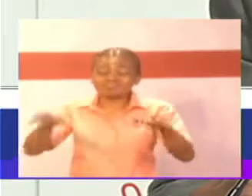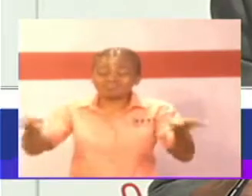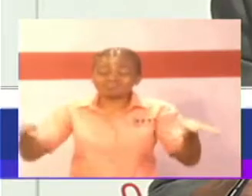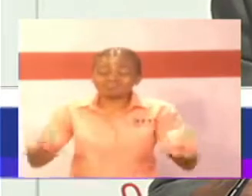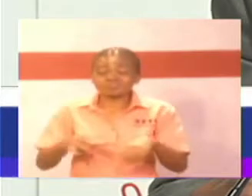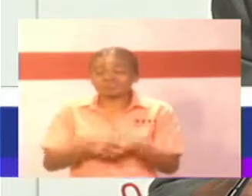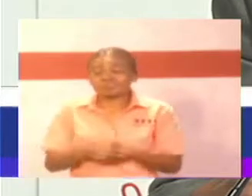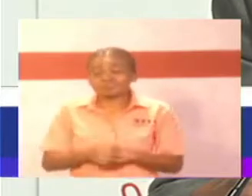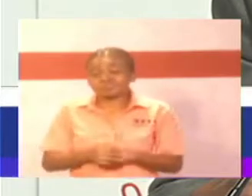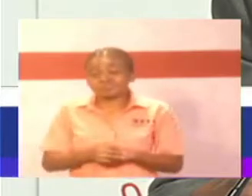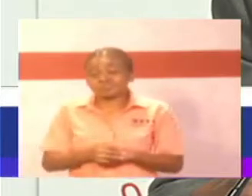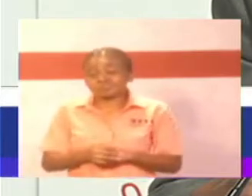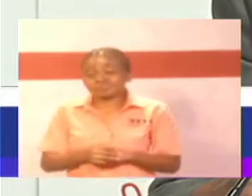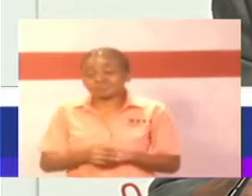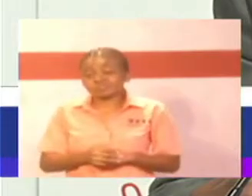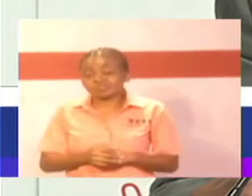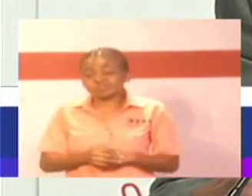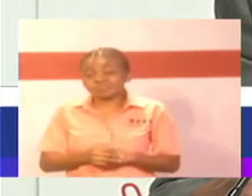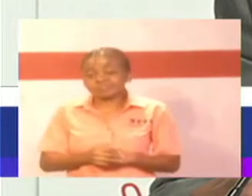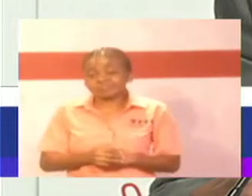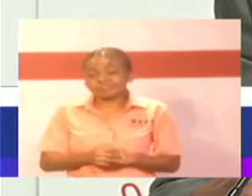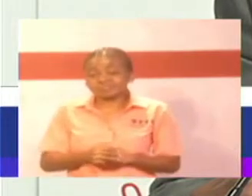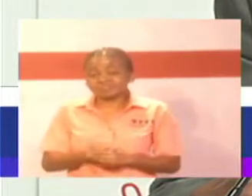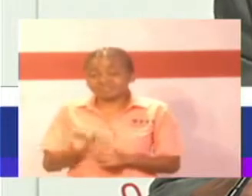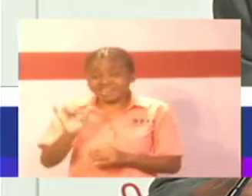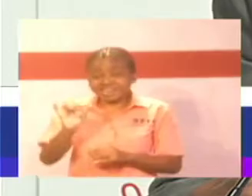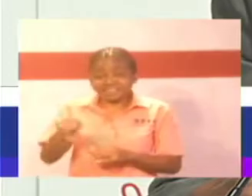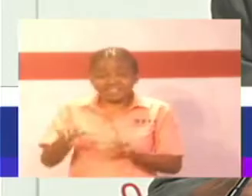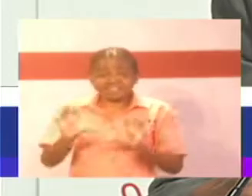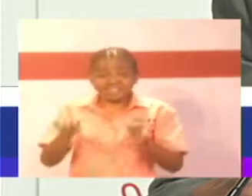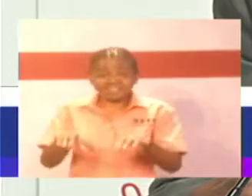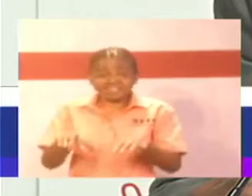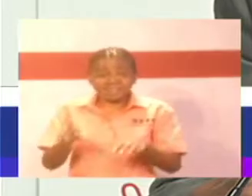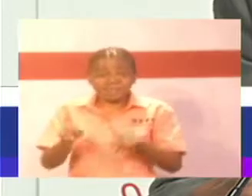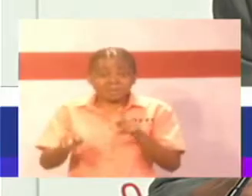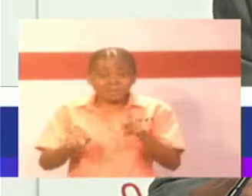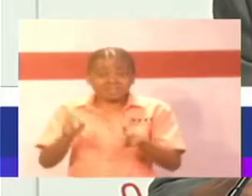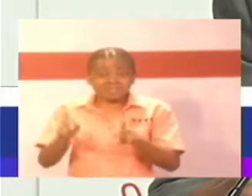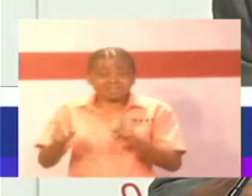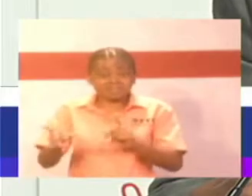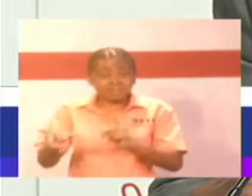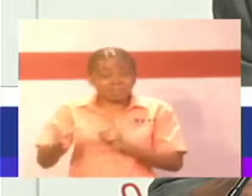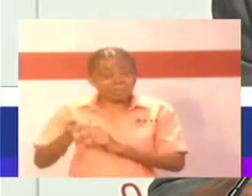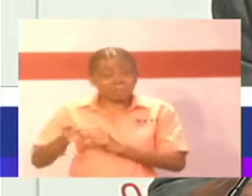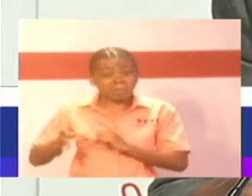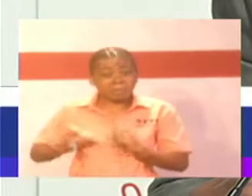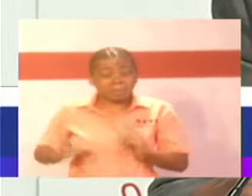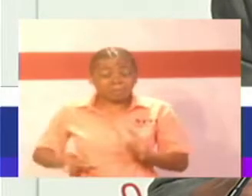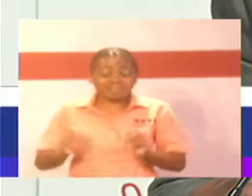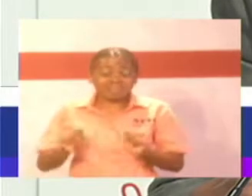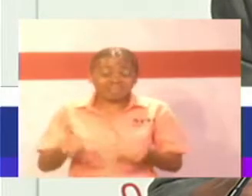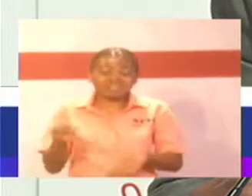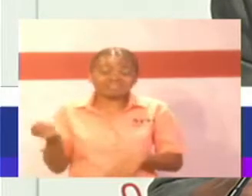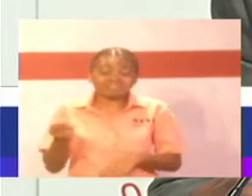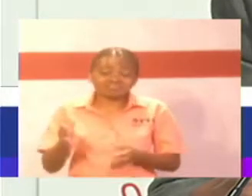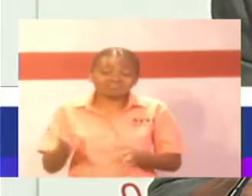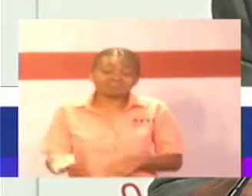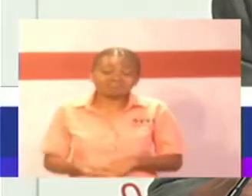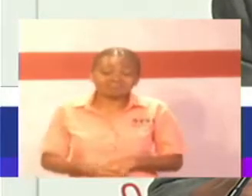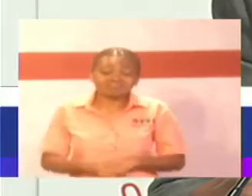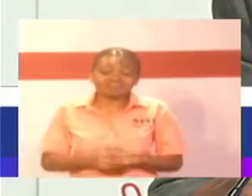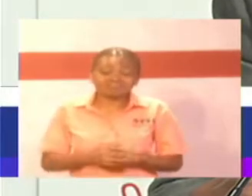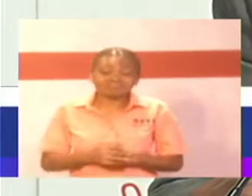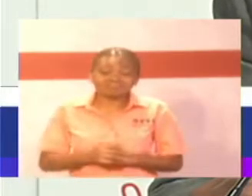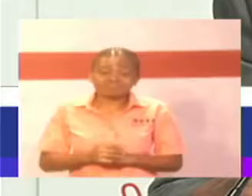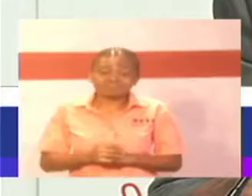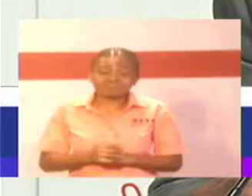infection that can take lives. And we have noted that since the uptake or the increased uptake of influenza vaccinations